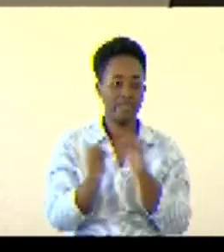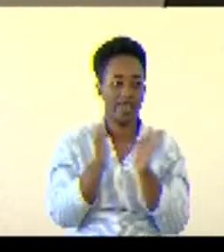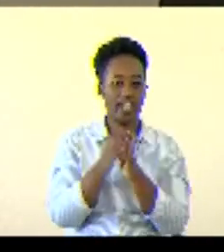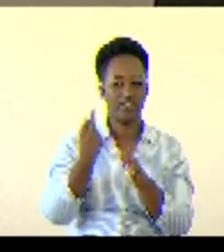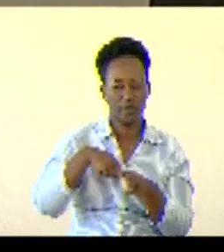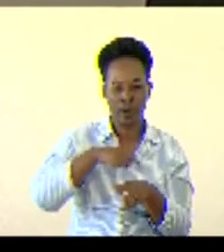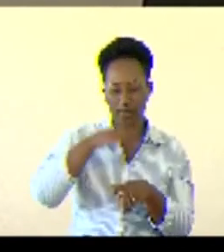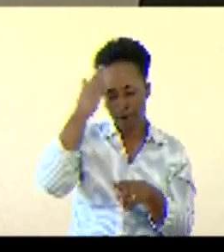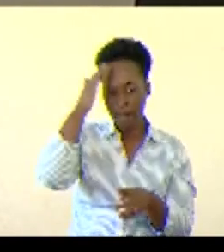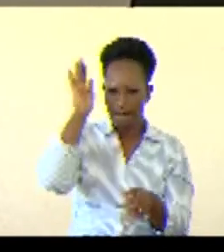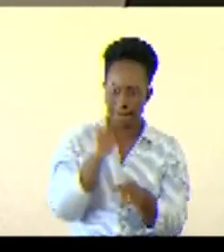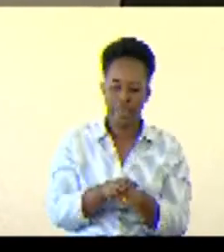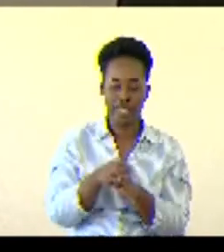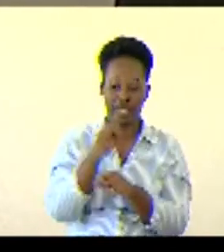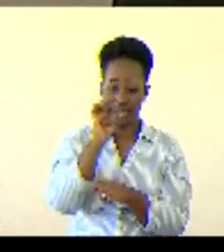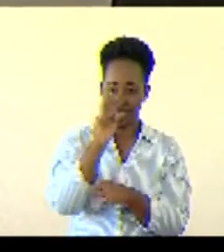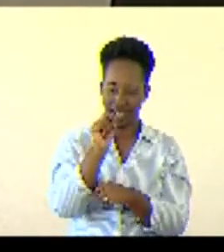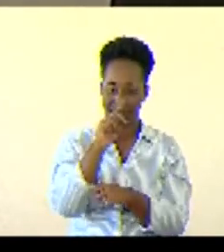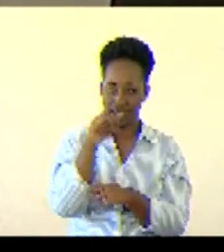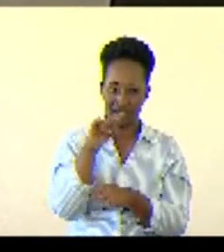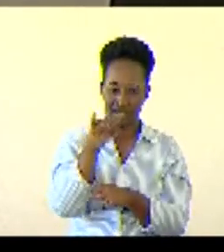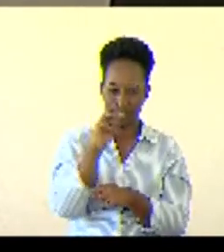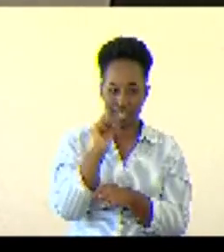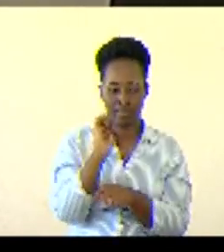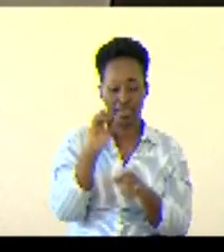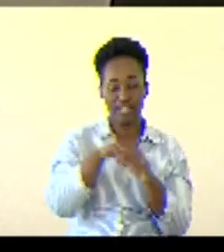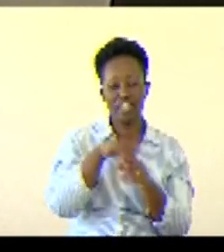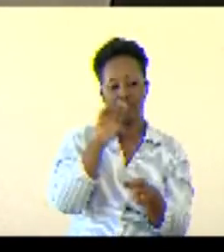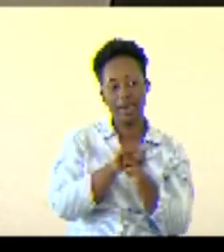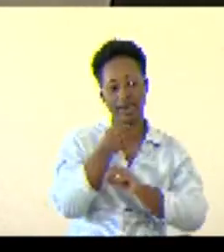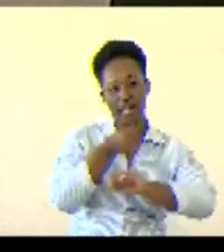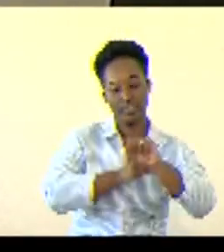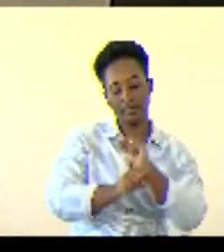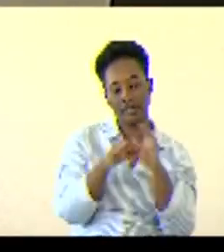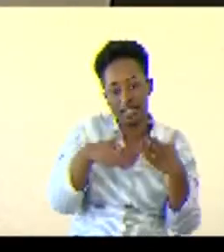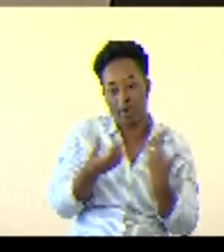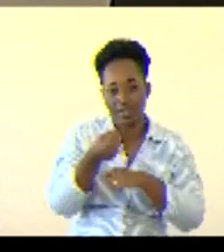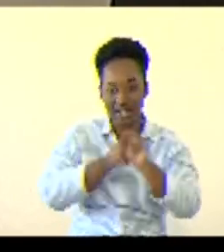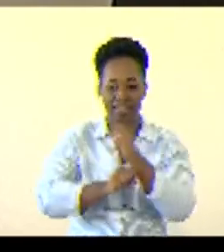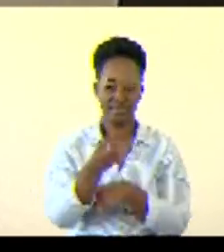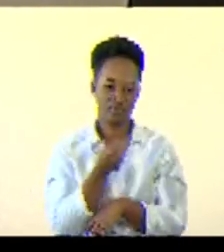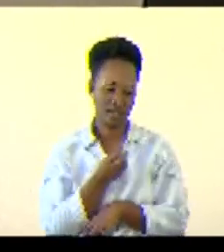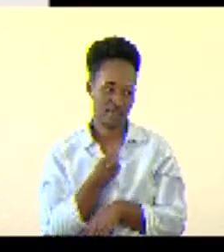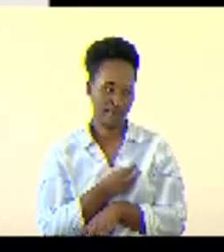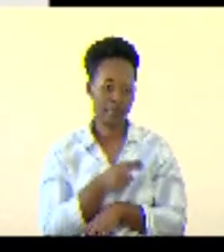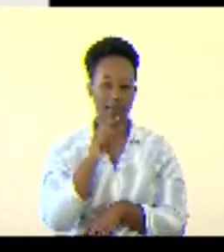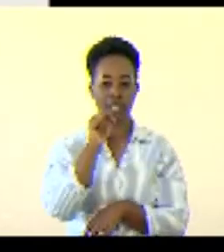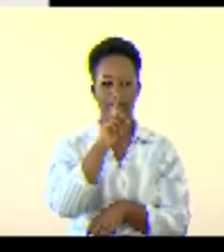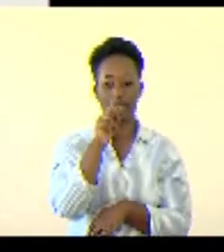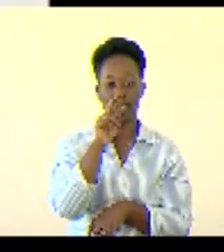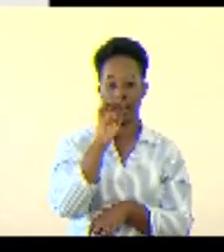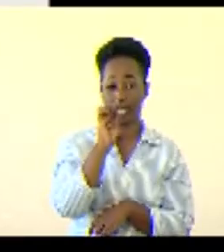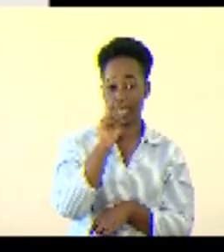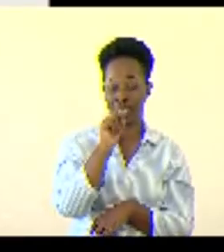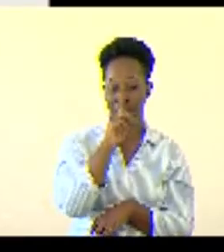many enzymes that participate in many activities of active transport. Enzyme is a substance